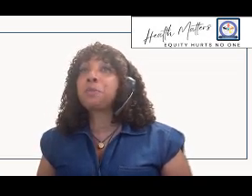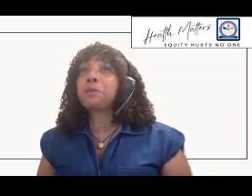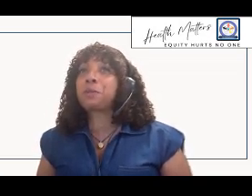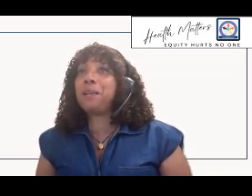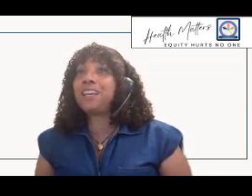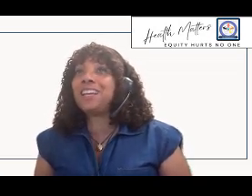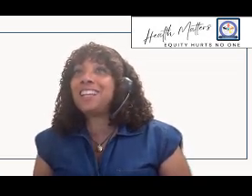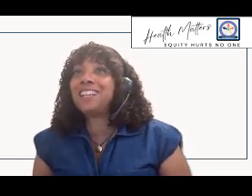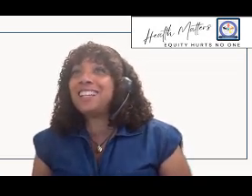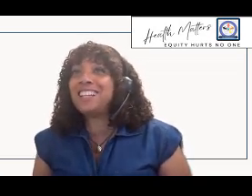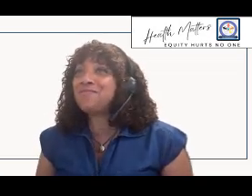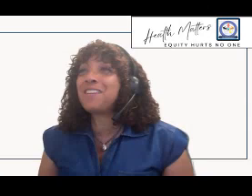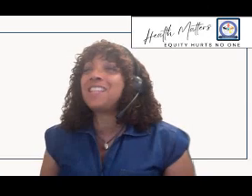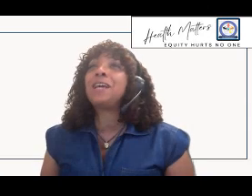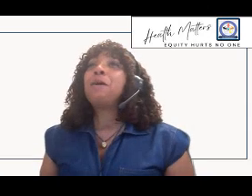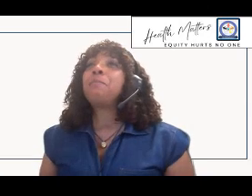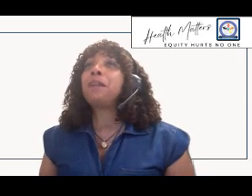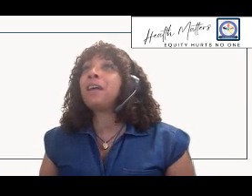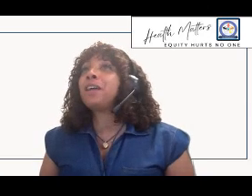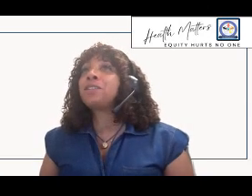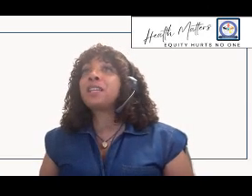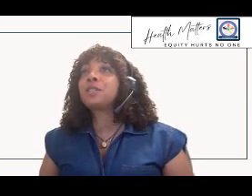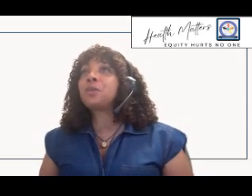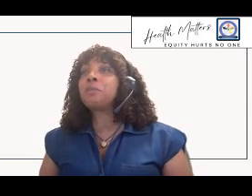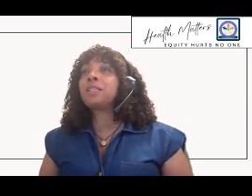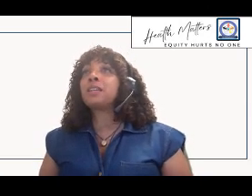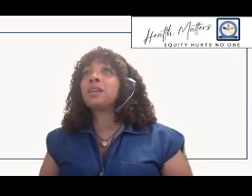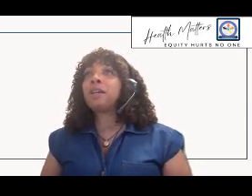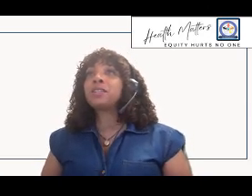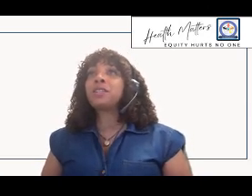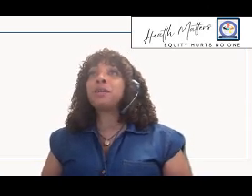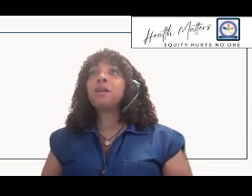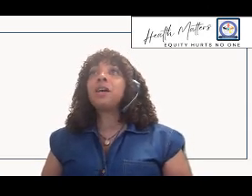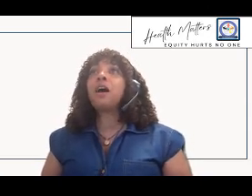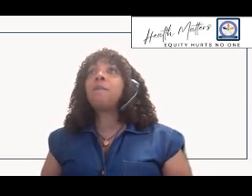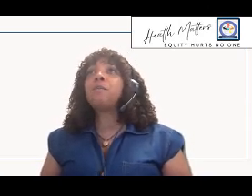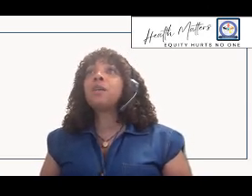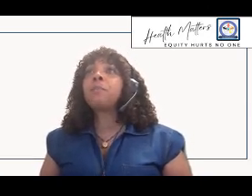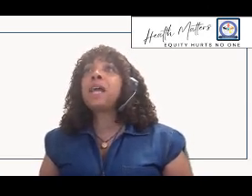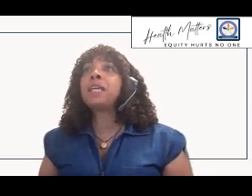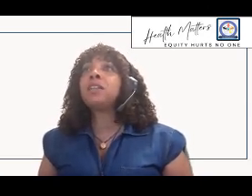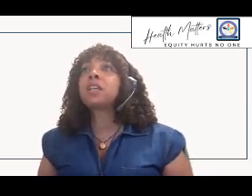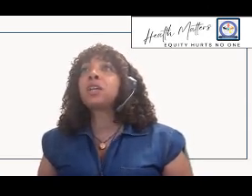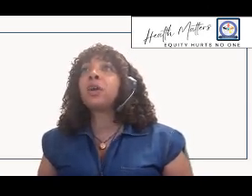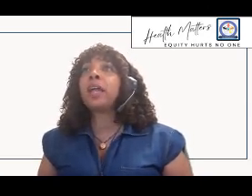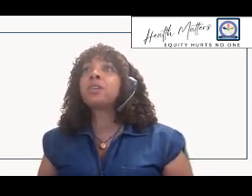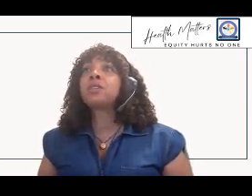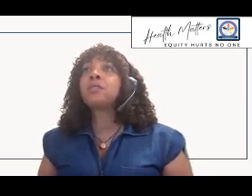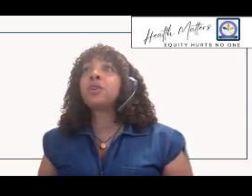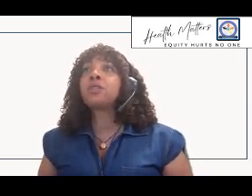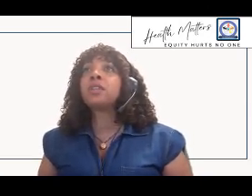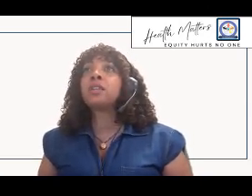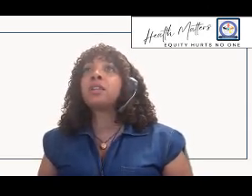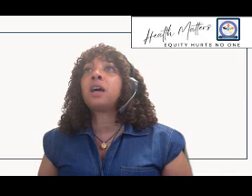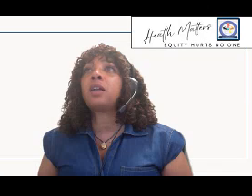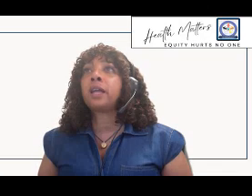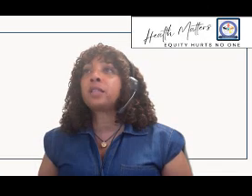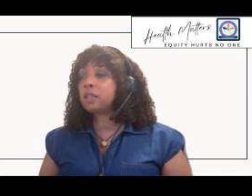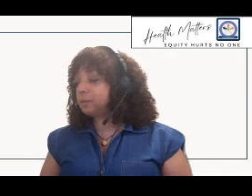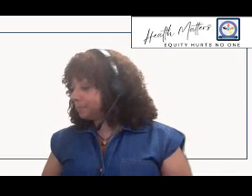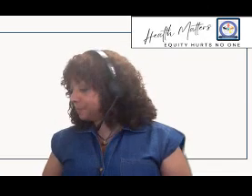meeting we're supposed to be in. It's amazing. But Angie, that's so amazing. Congrats to you. Maggie, it looks like your hand is first, and